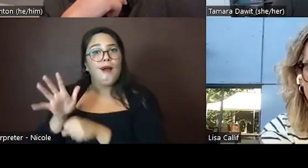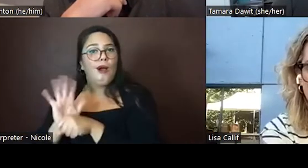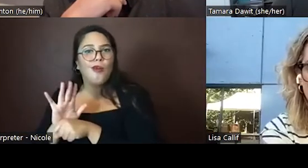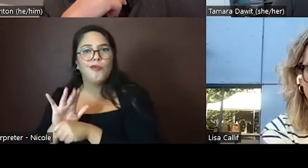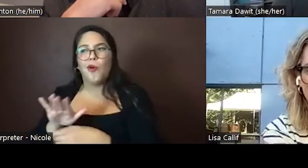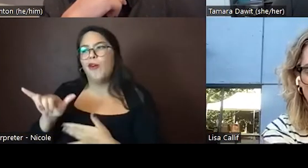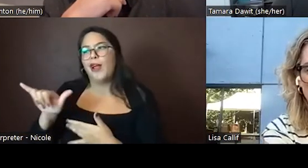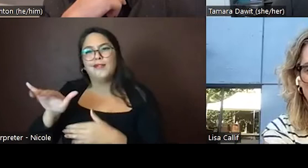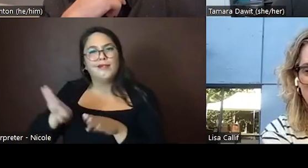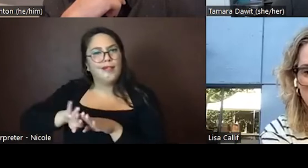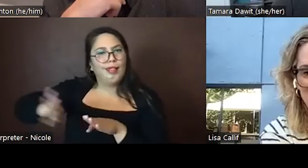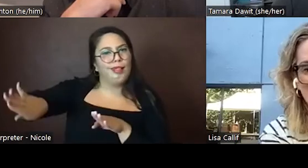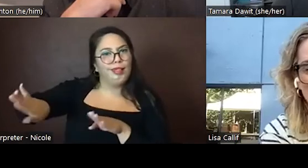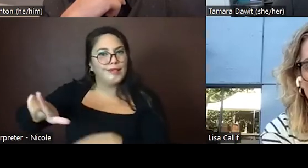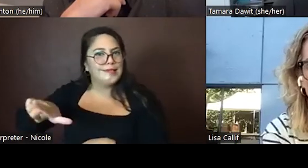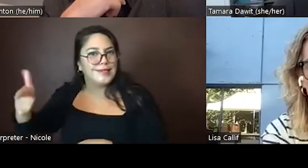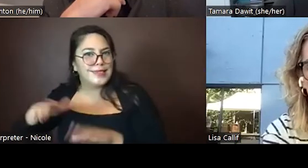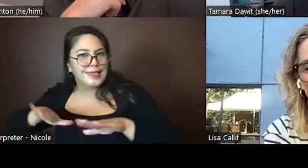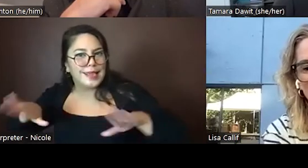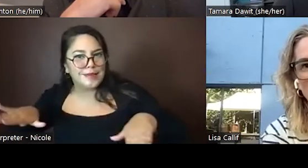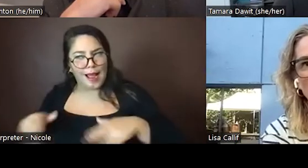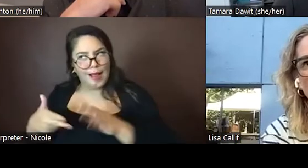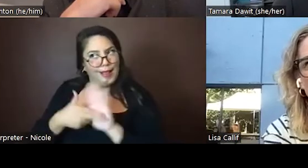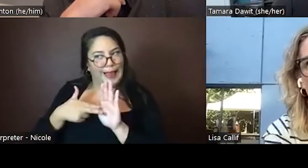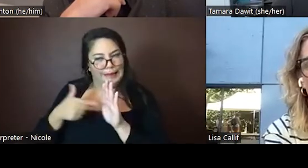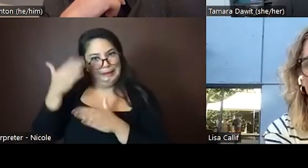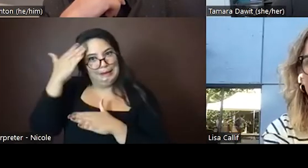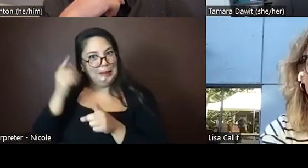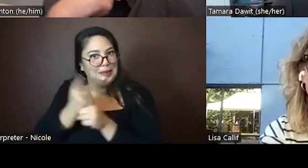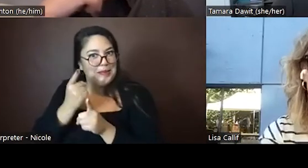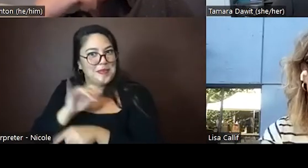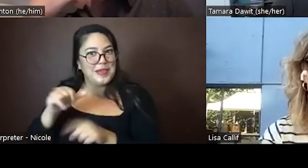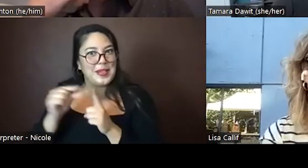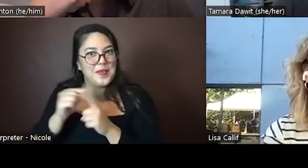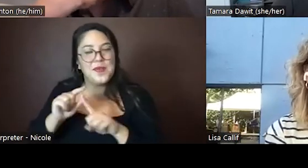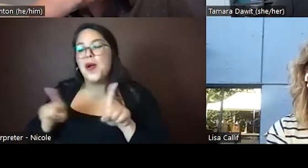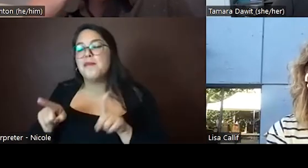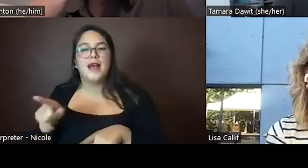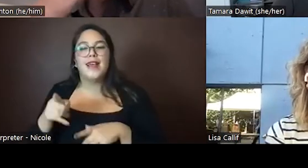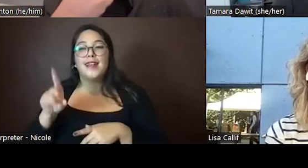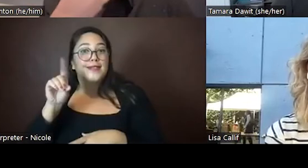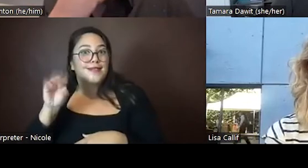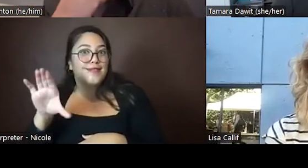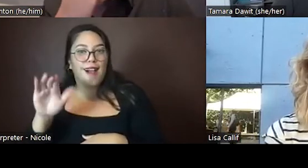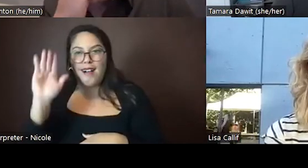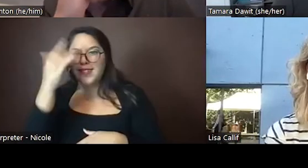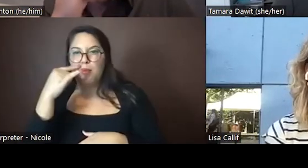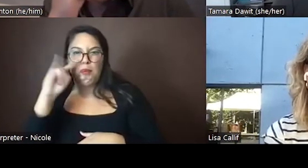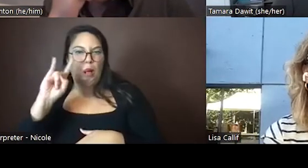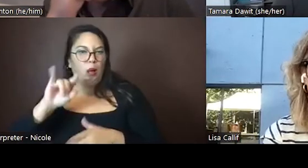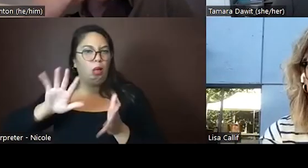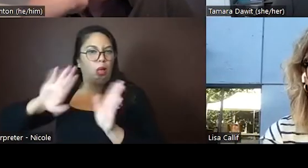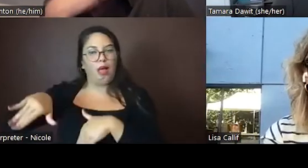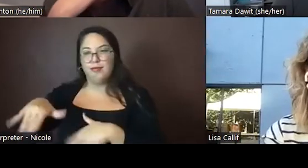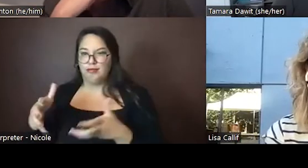like the ugly stepchild. I don't know if we can still say that, but that was like, you know, they weren't the cool kids on the block. And now documentary films